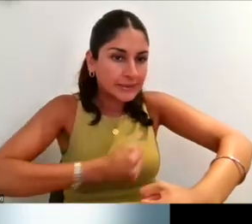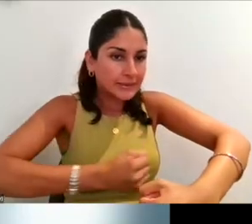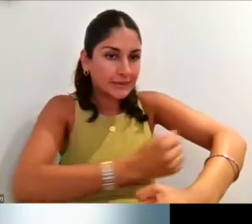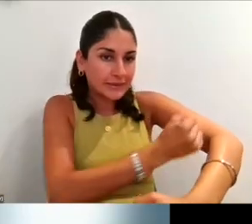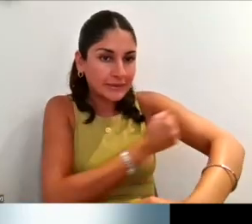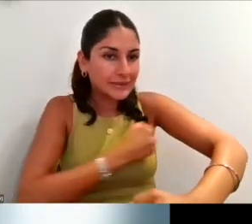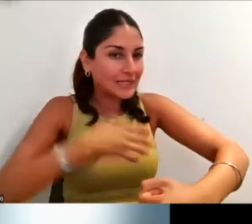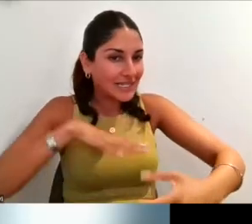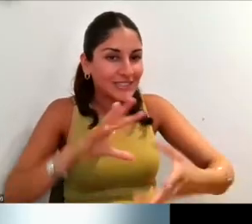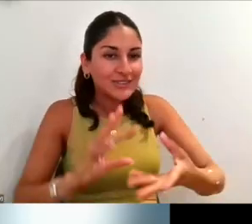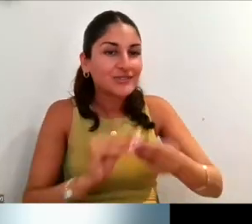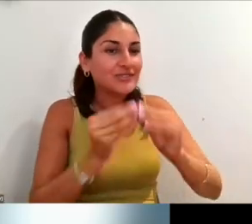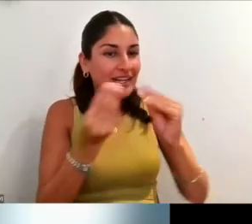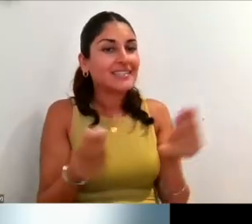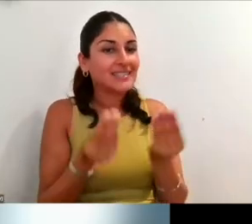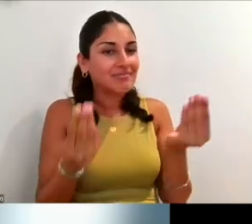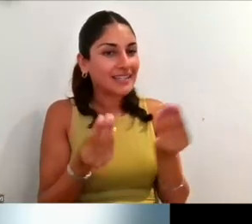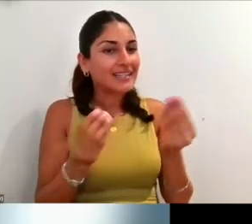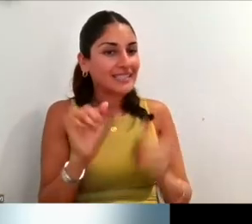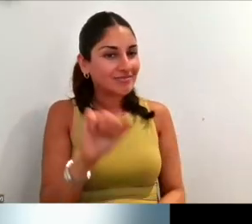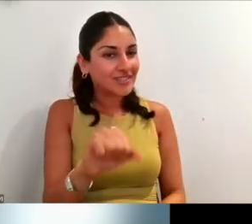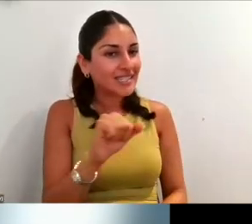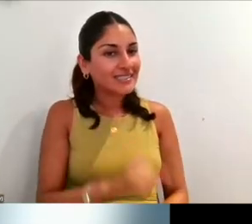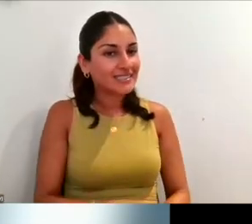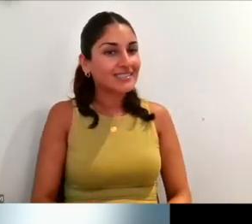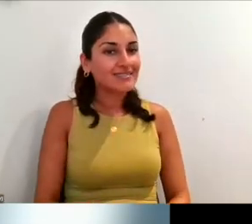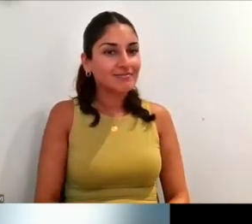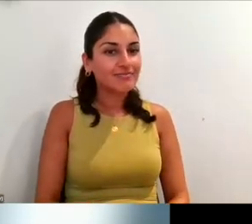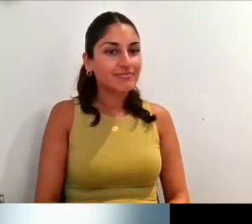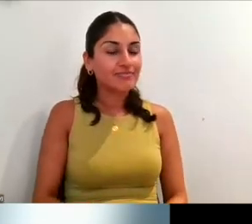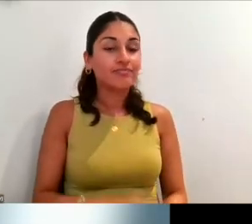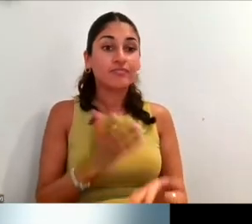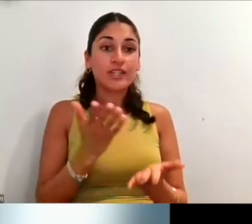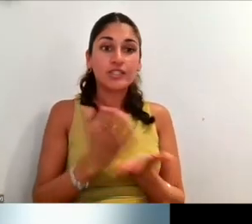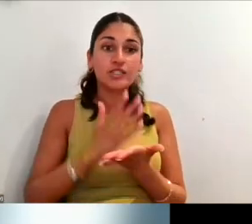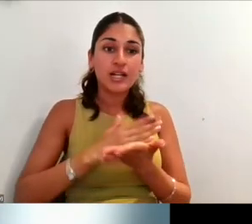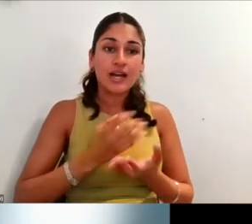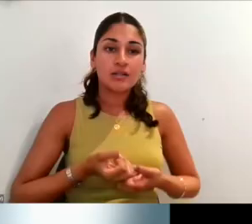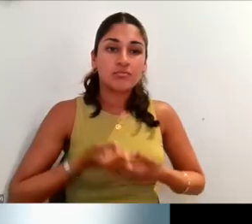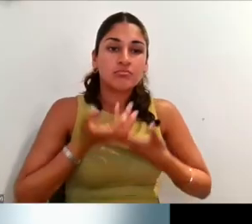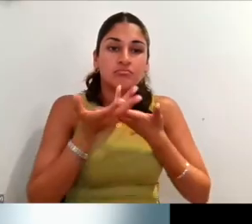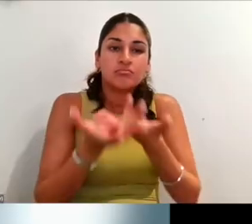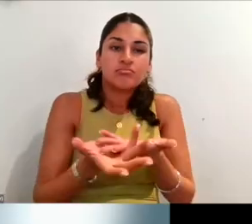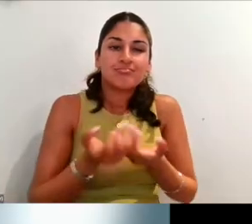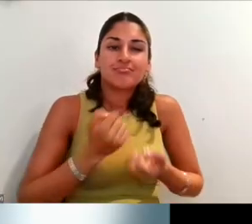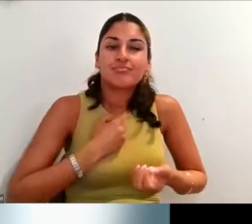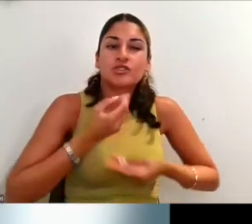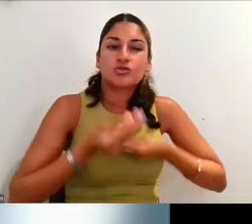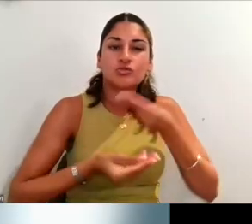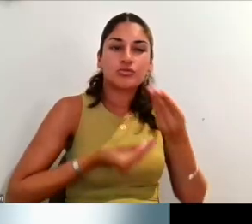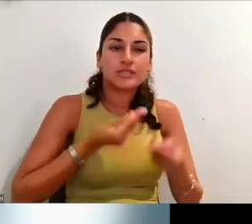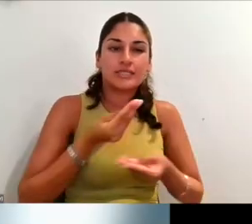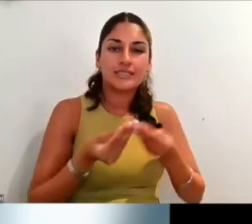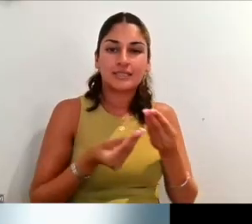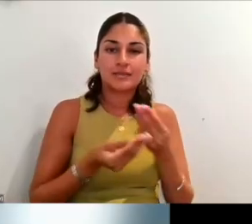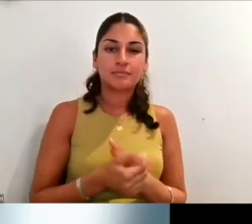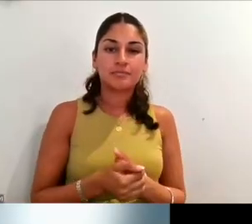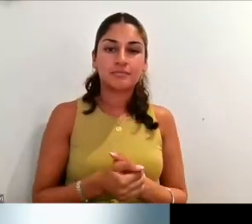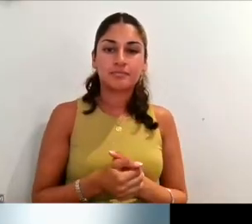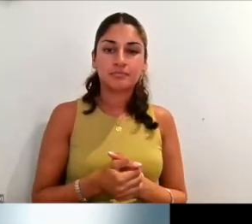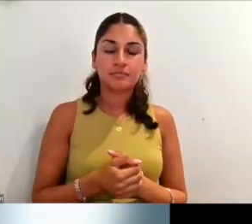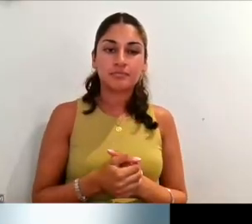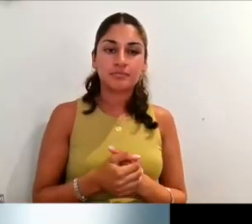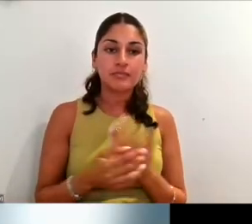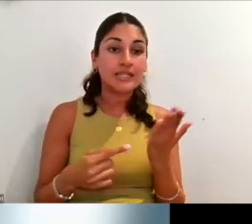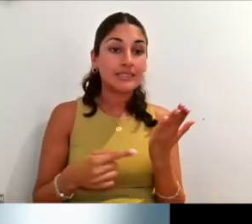cook, got to create, and yeah, and share your amazing message with the world, because when we were speaking